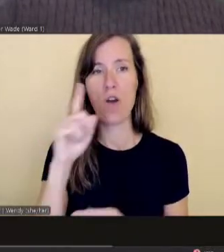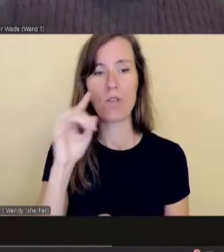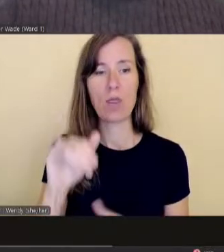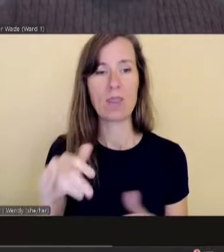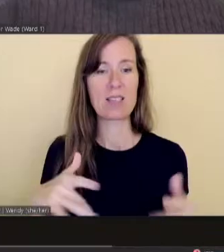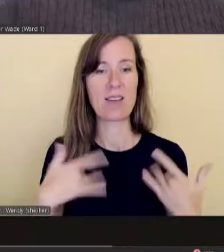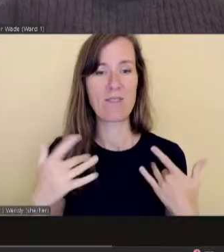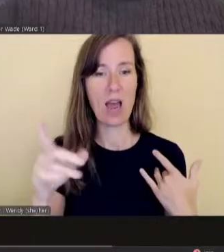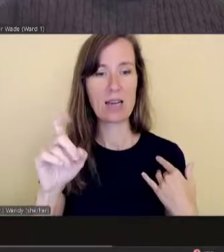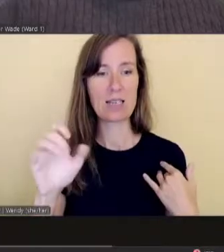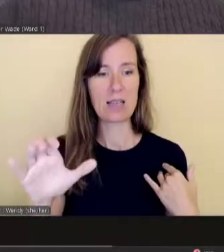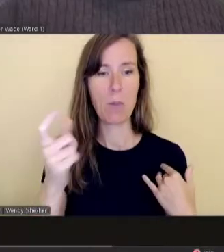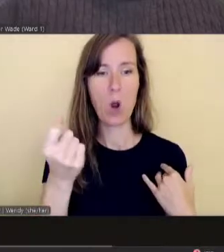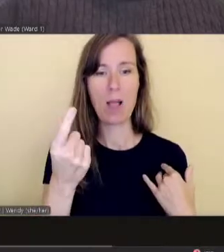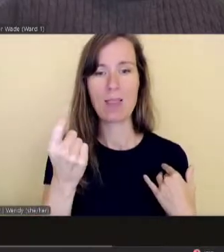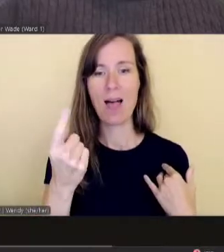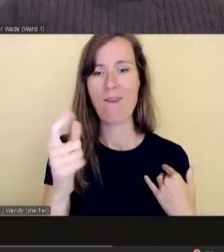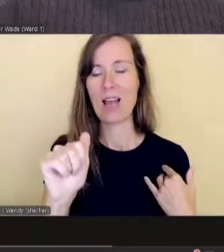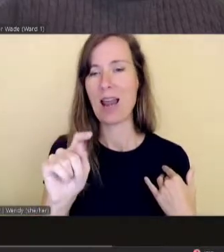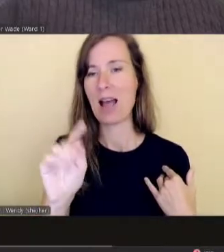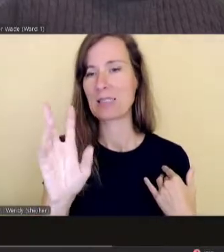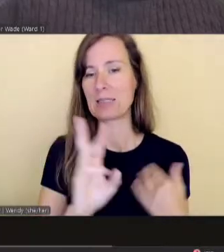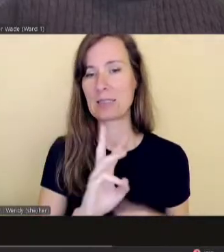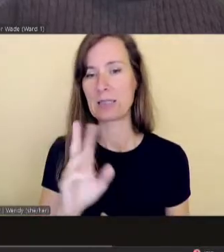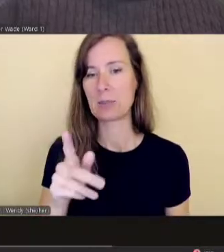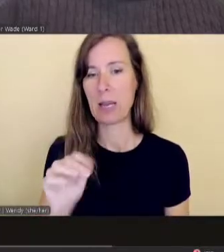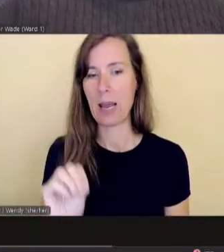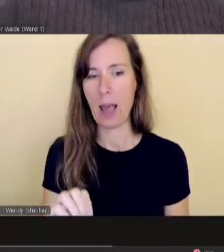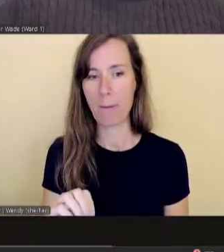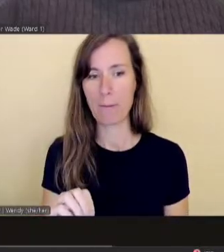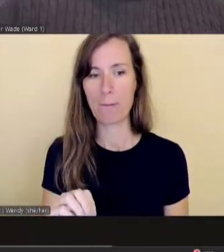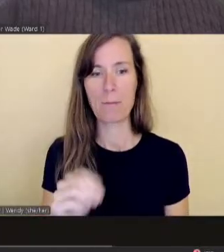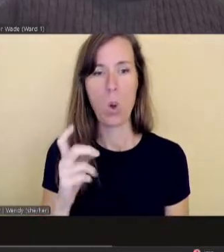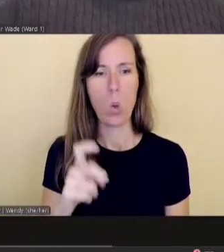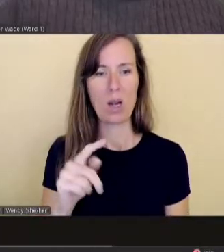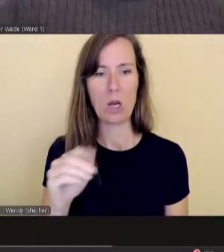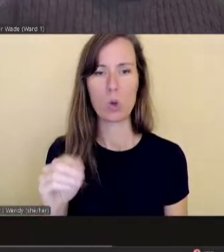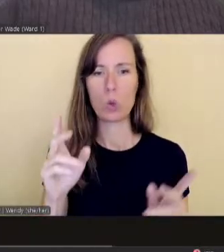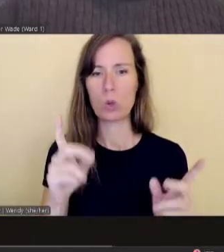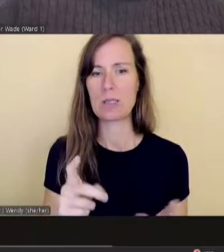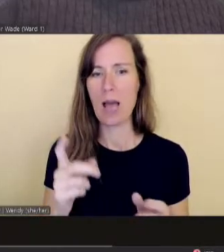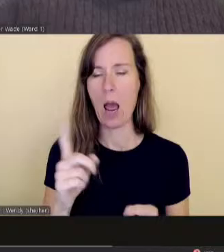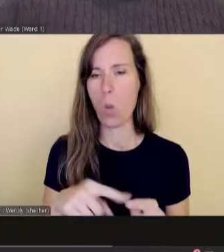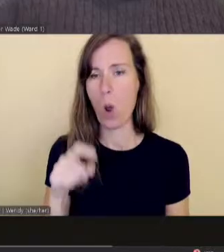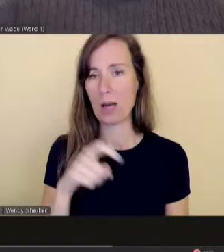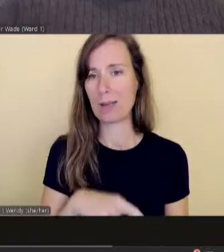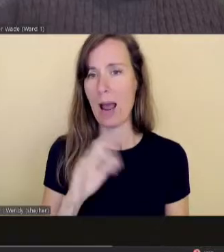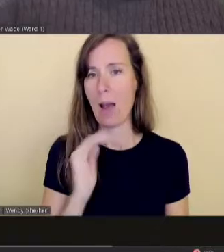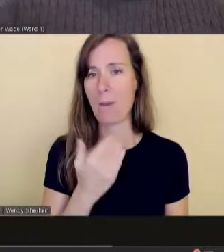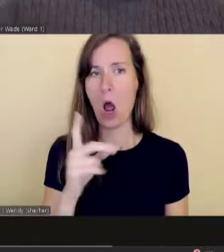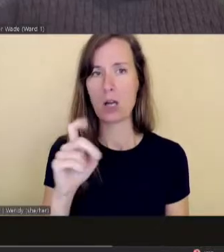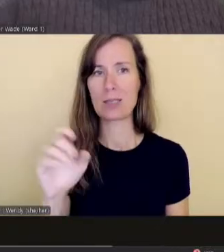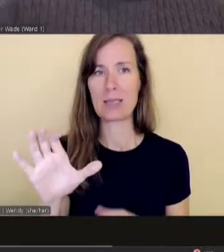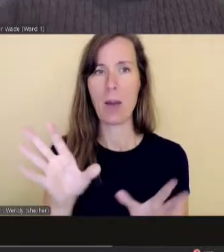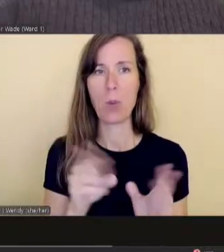p.m. We need to make a decision as to what time our December meeting will be.